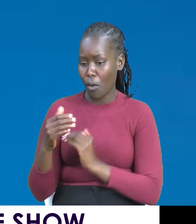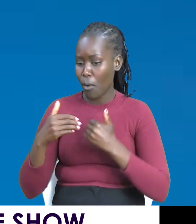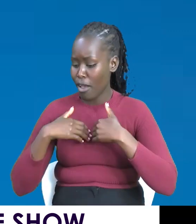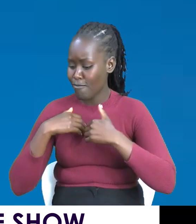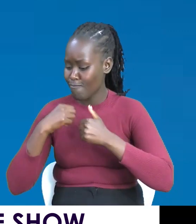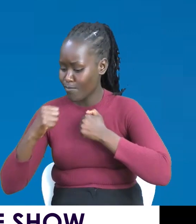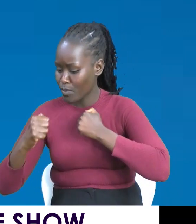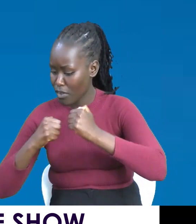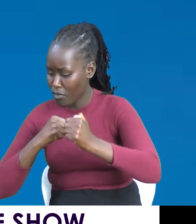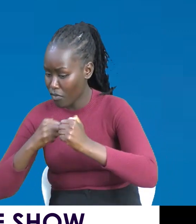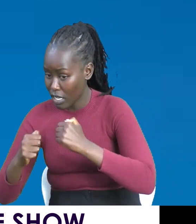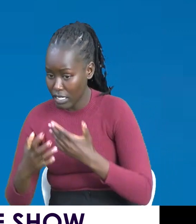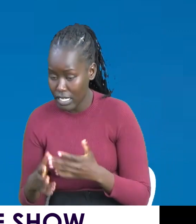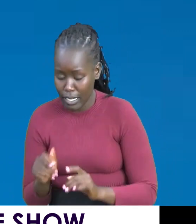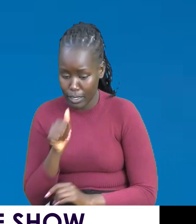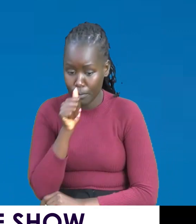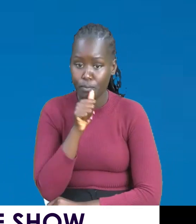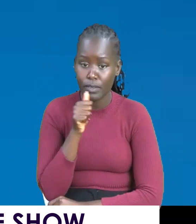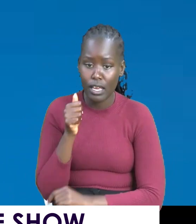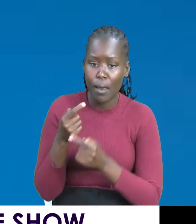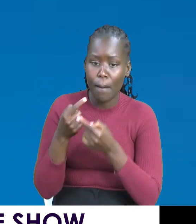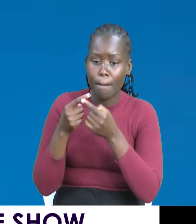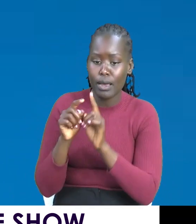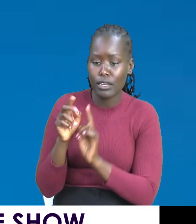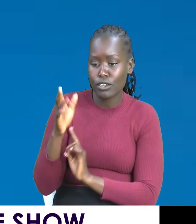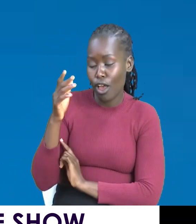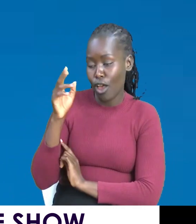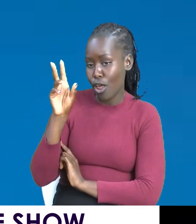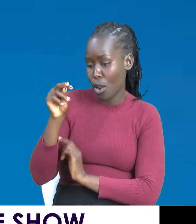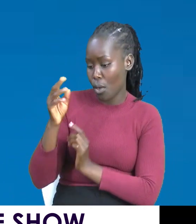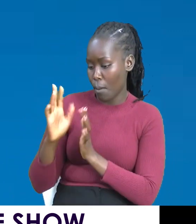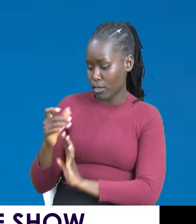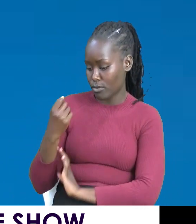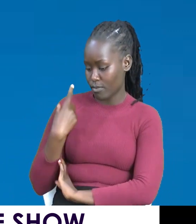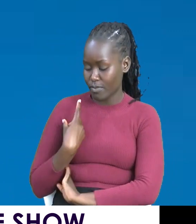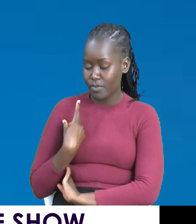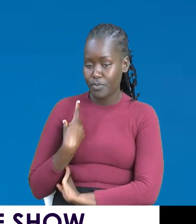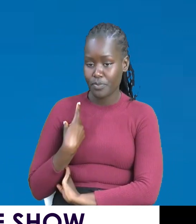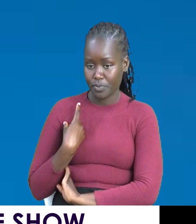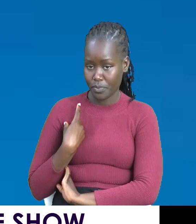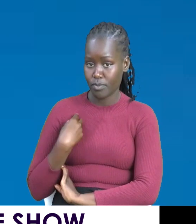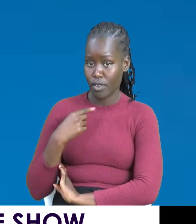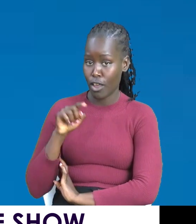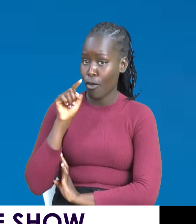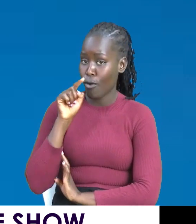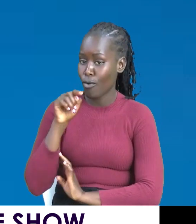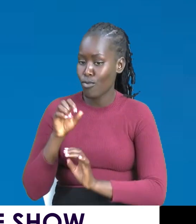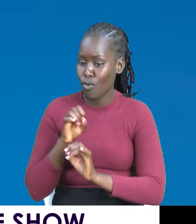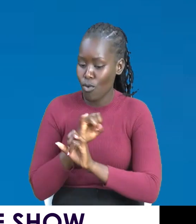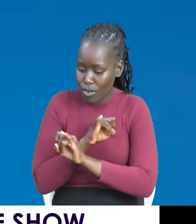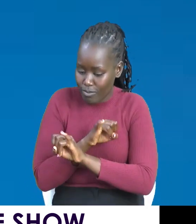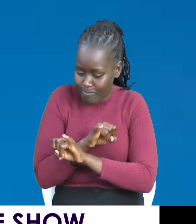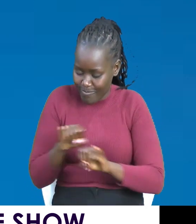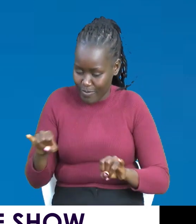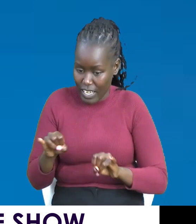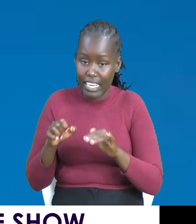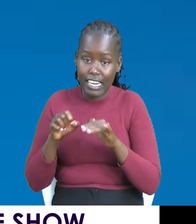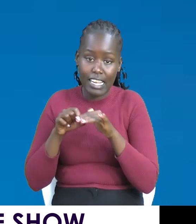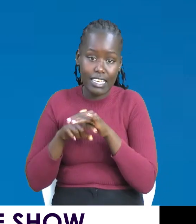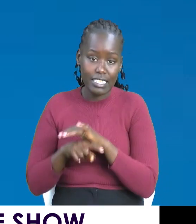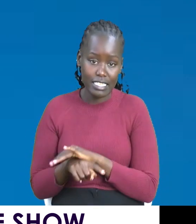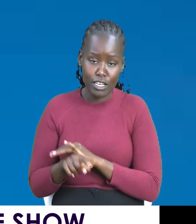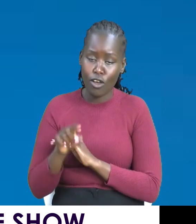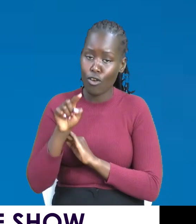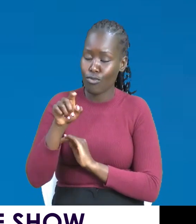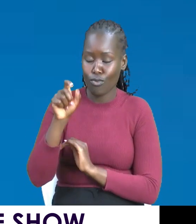that you may be fighting in secret and nobody seems to understand it. You are a pure seed. You